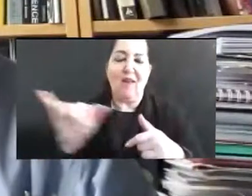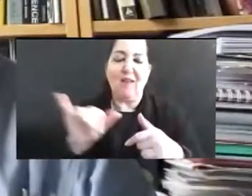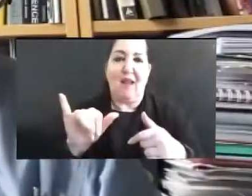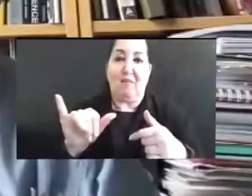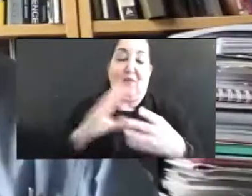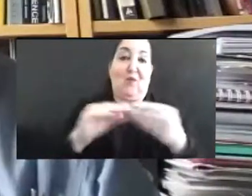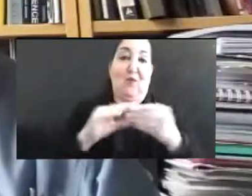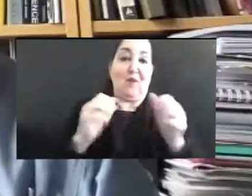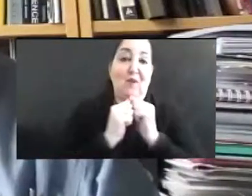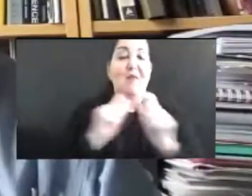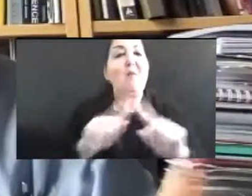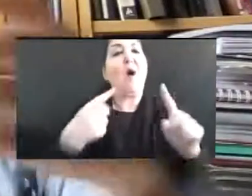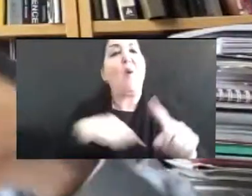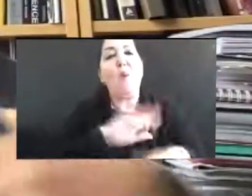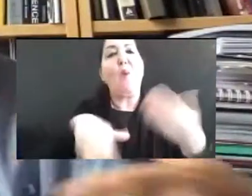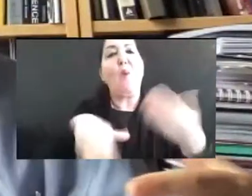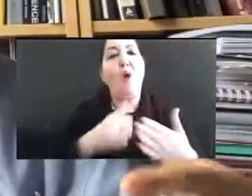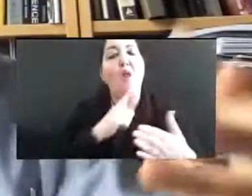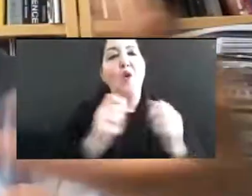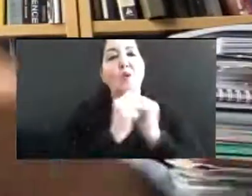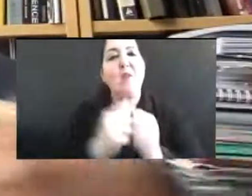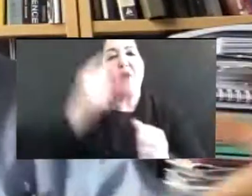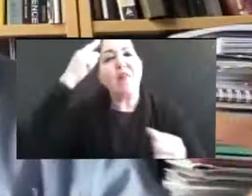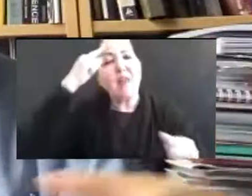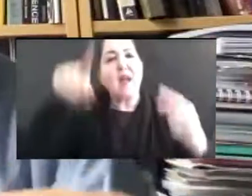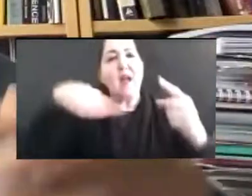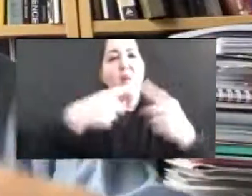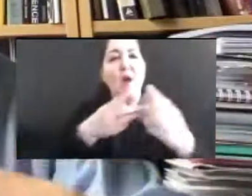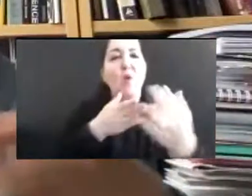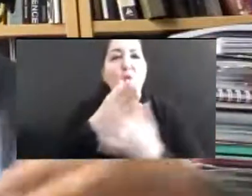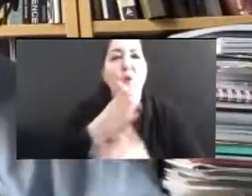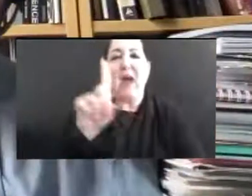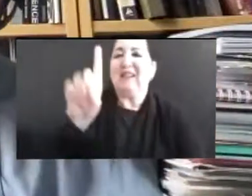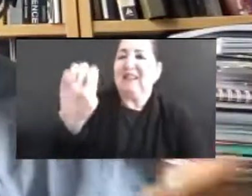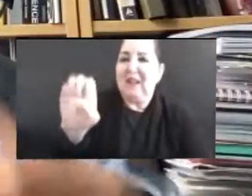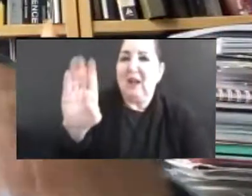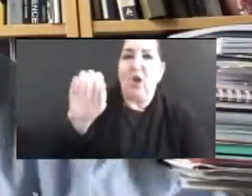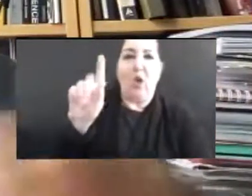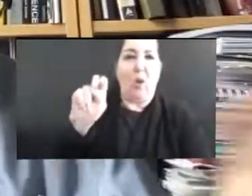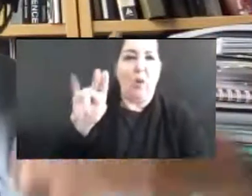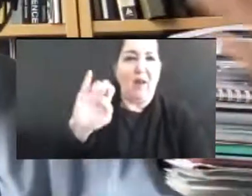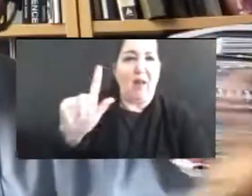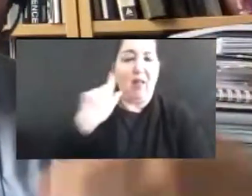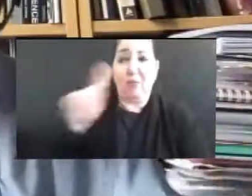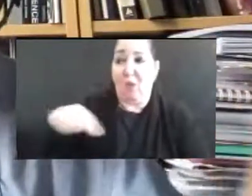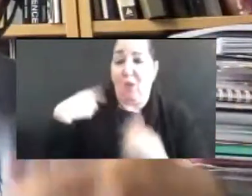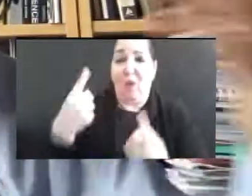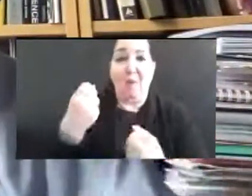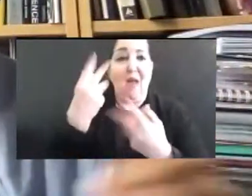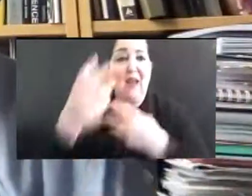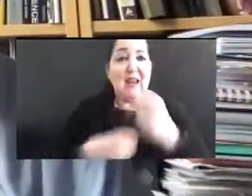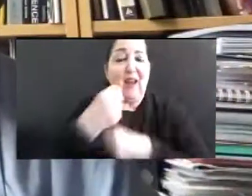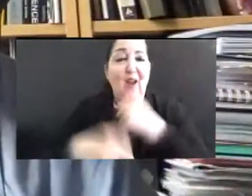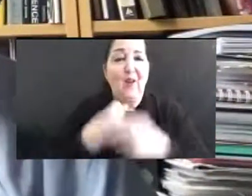together. We are all together thinking through the decolonial. And now through many years, we have become a community